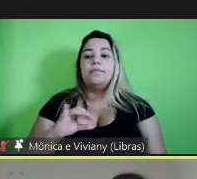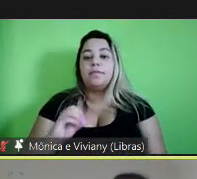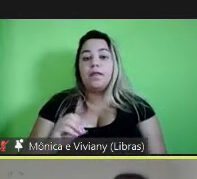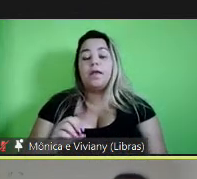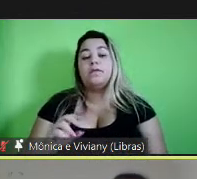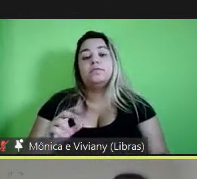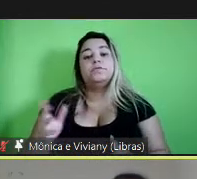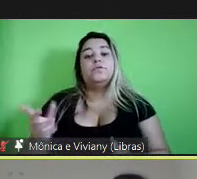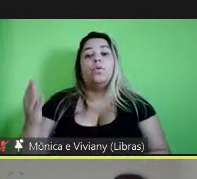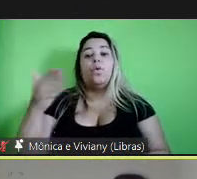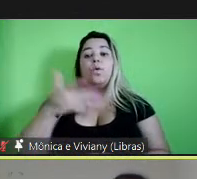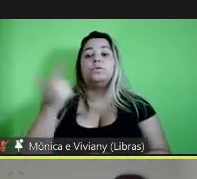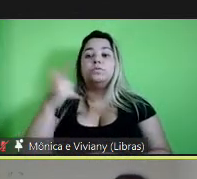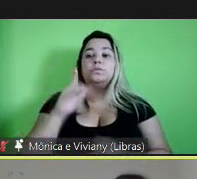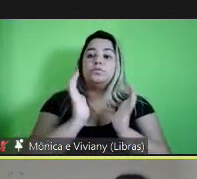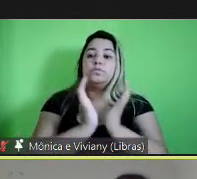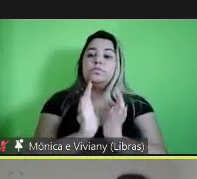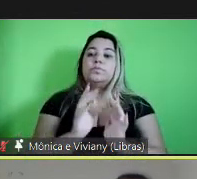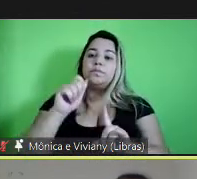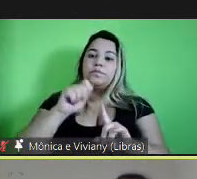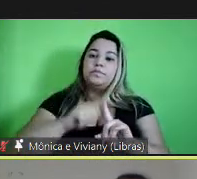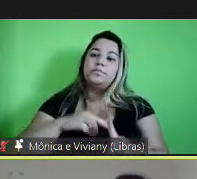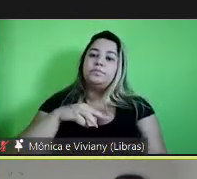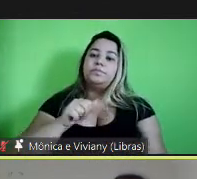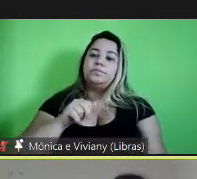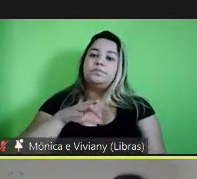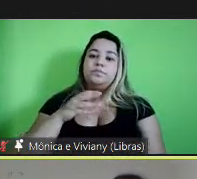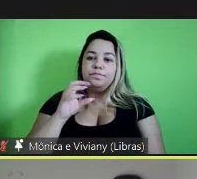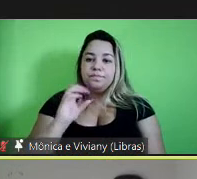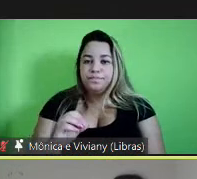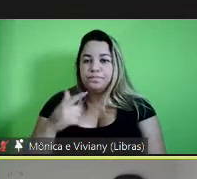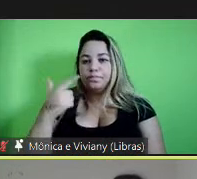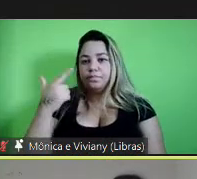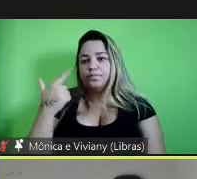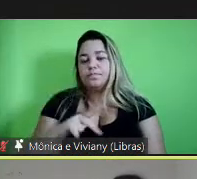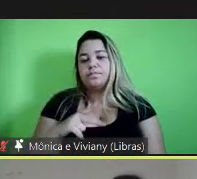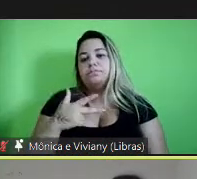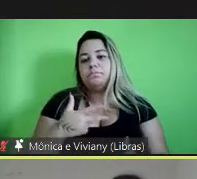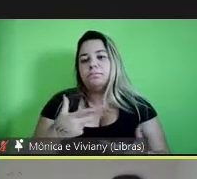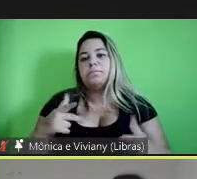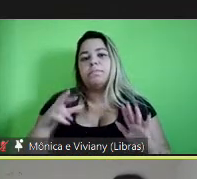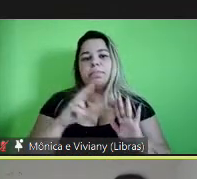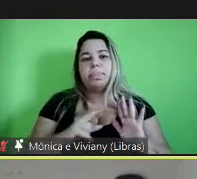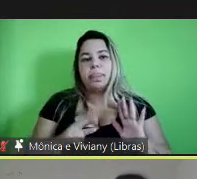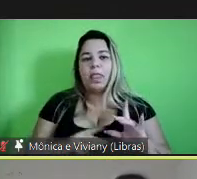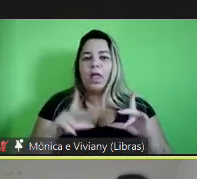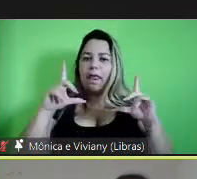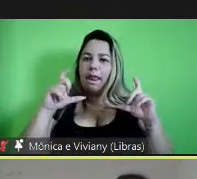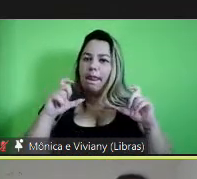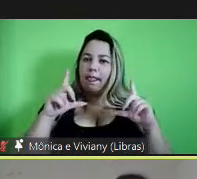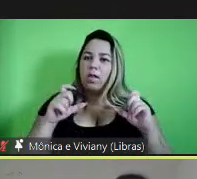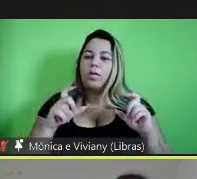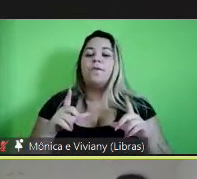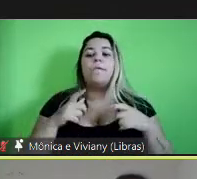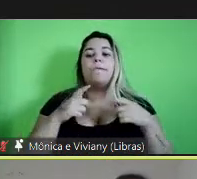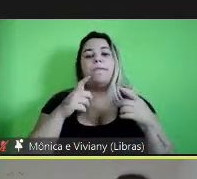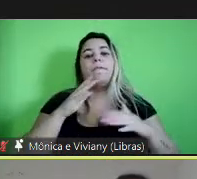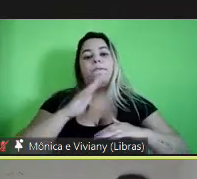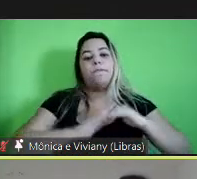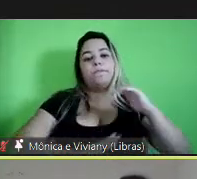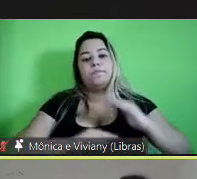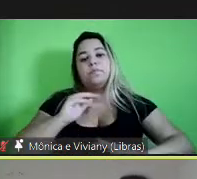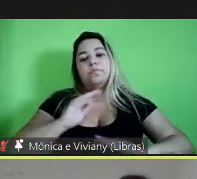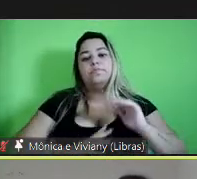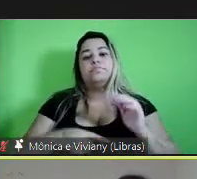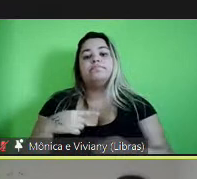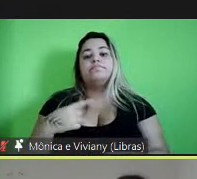team in March. So we are going to begin with this new team. So some registries, photographical registries,